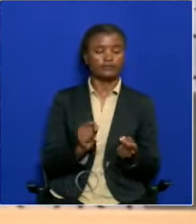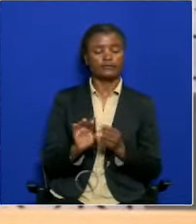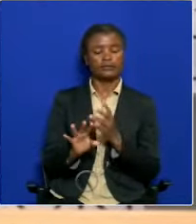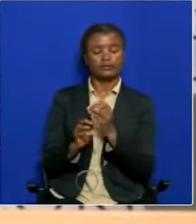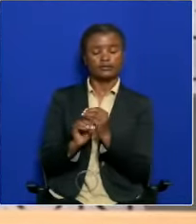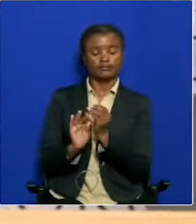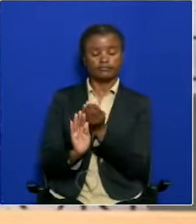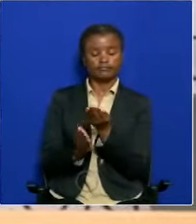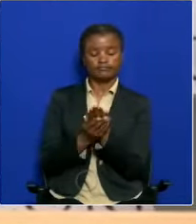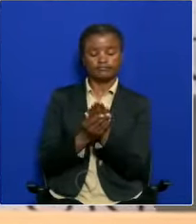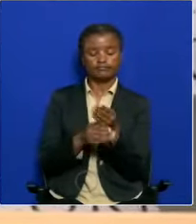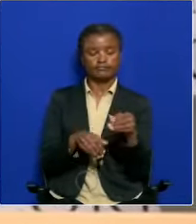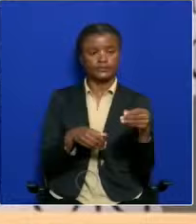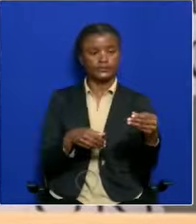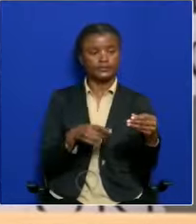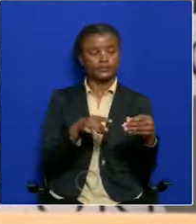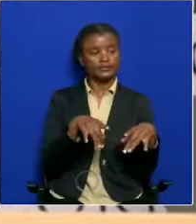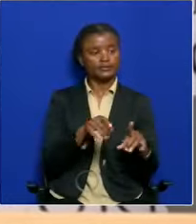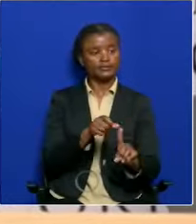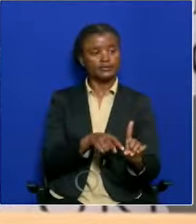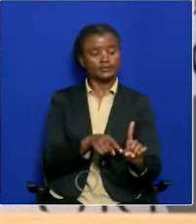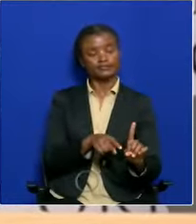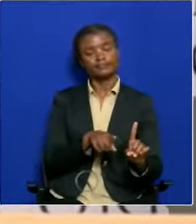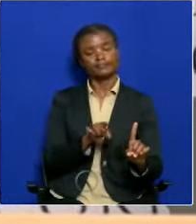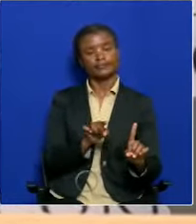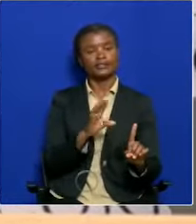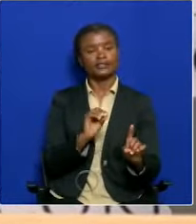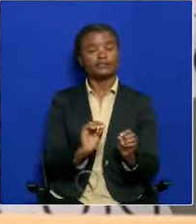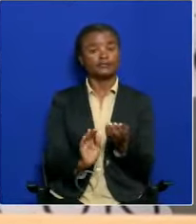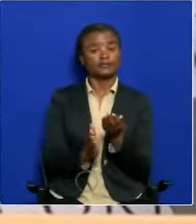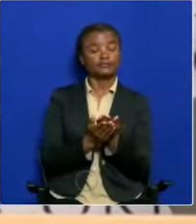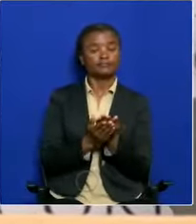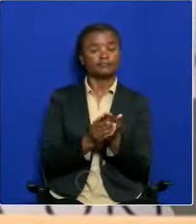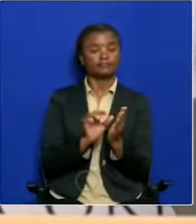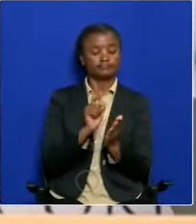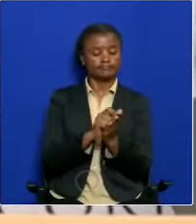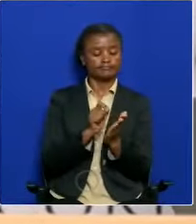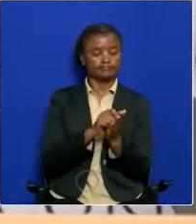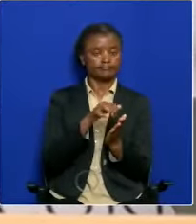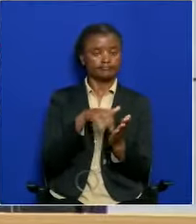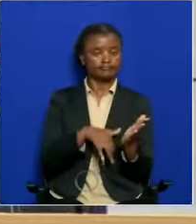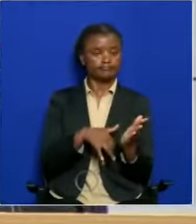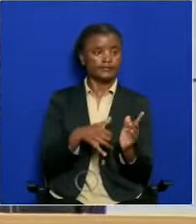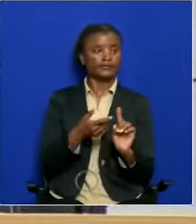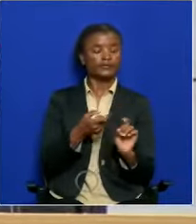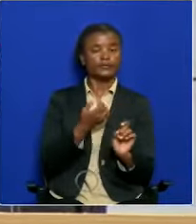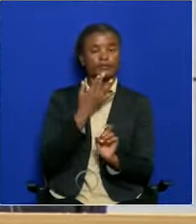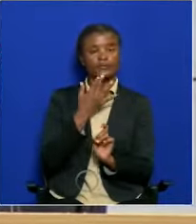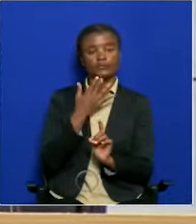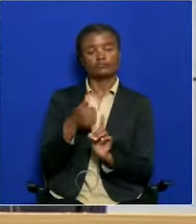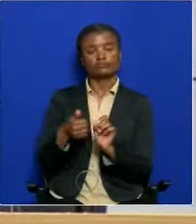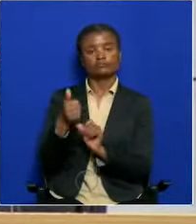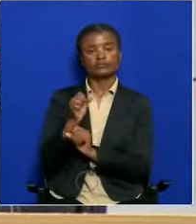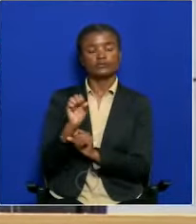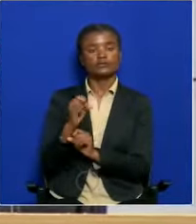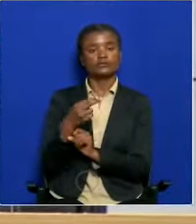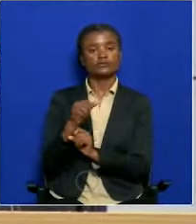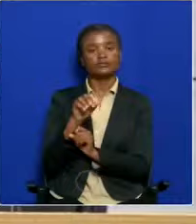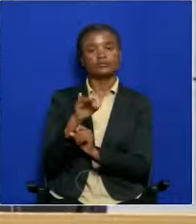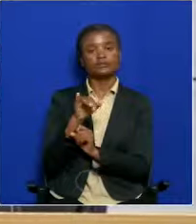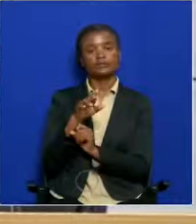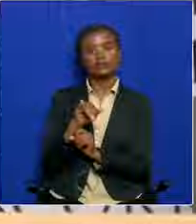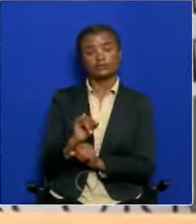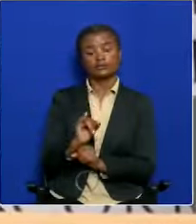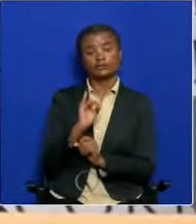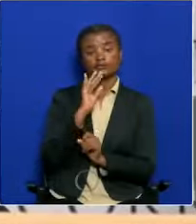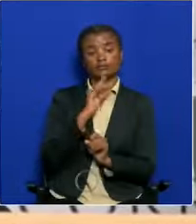is a further supplementary statement by General Shibiri, which Chair will find it should be in a third divider in